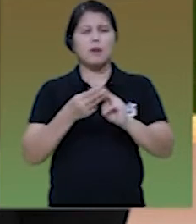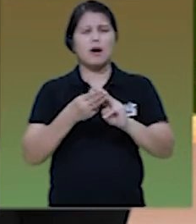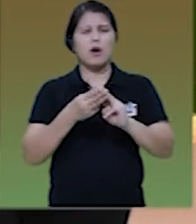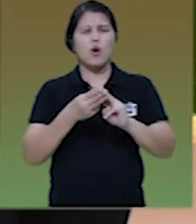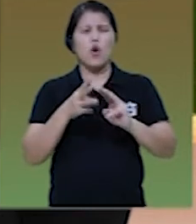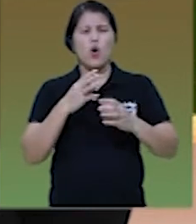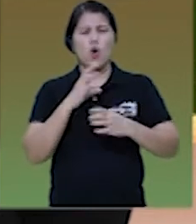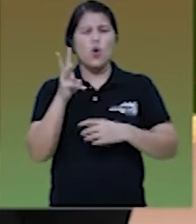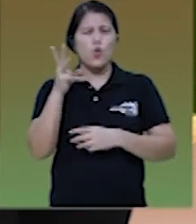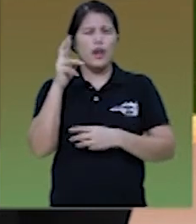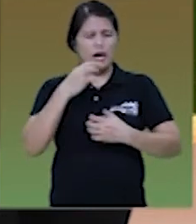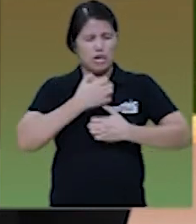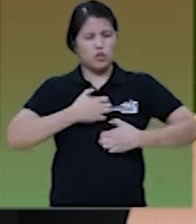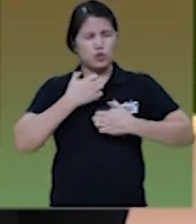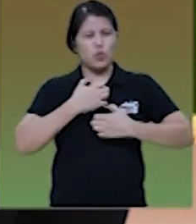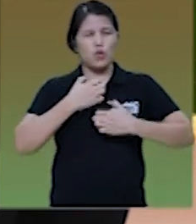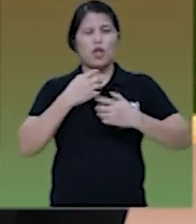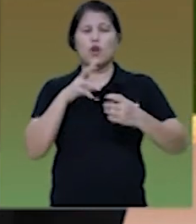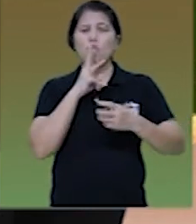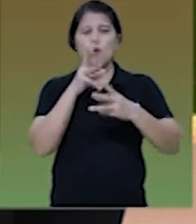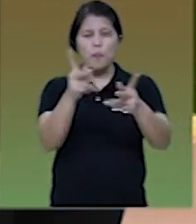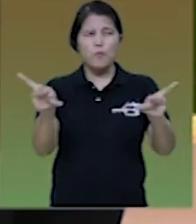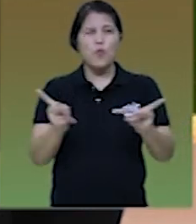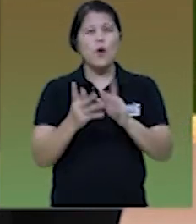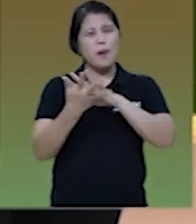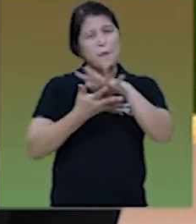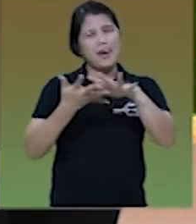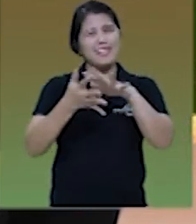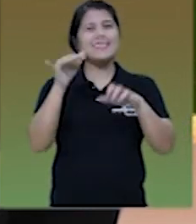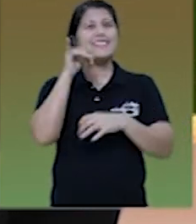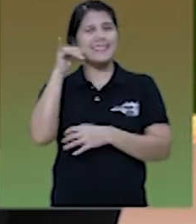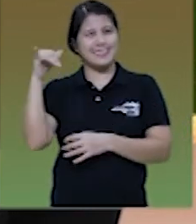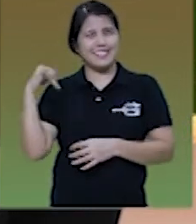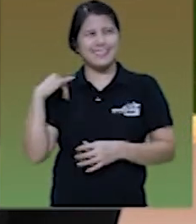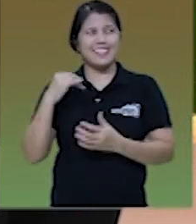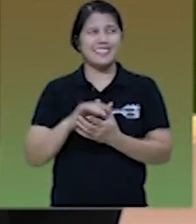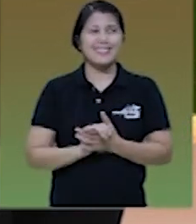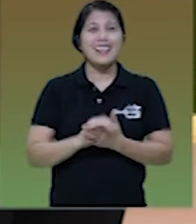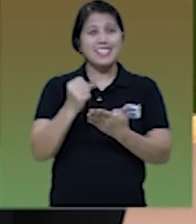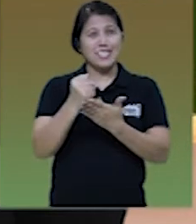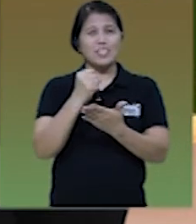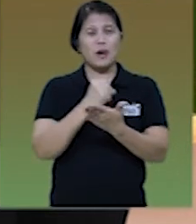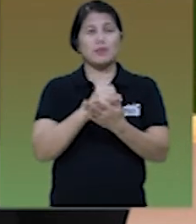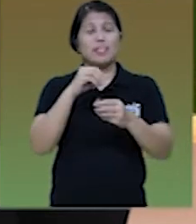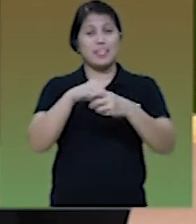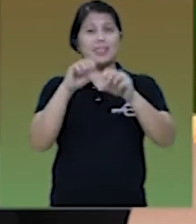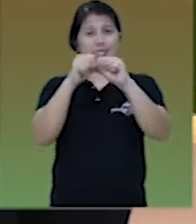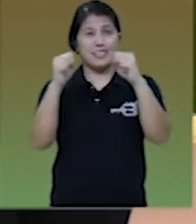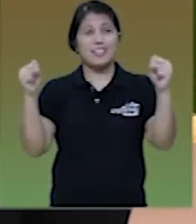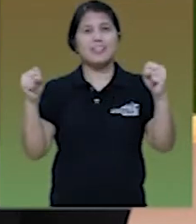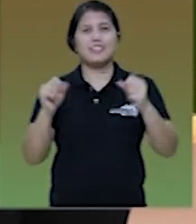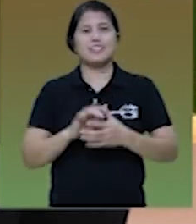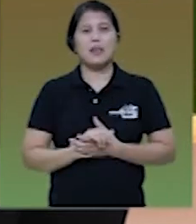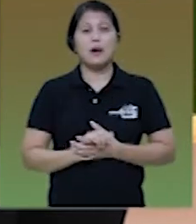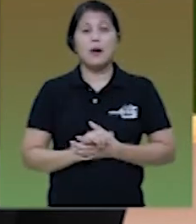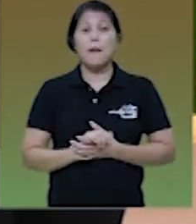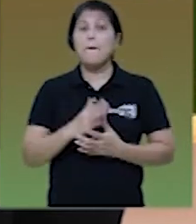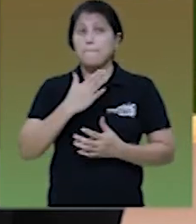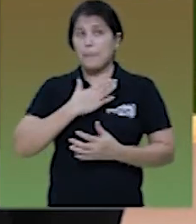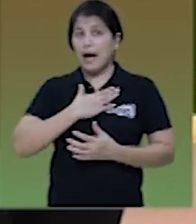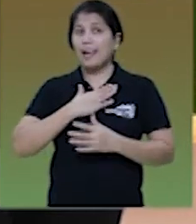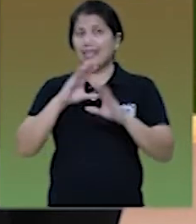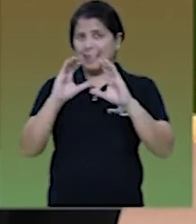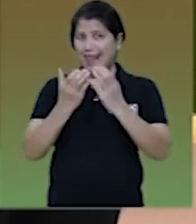were enjoying the pool party yesterday. The subject in the sentence is